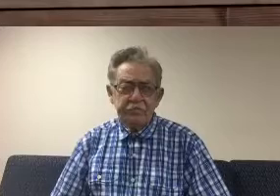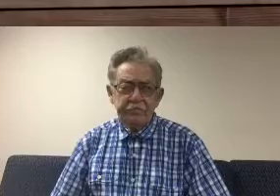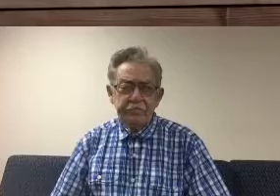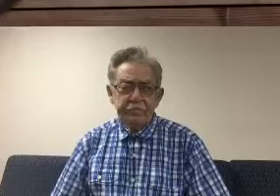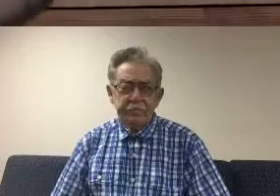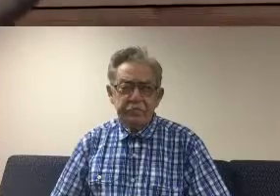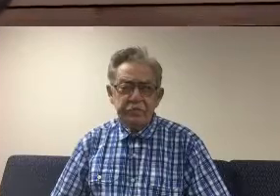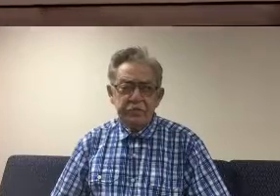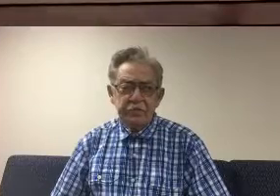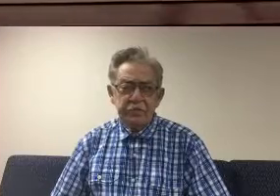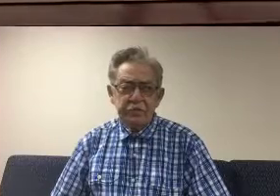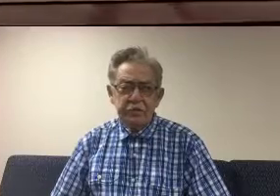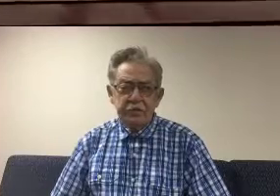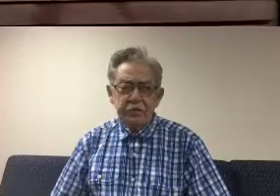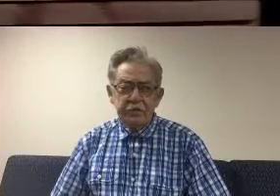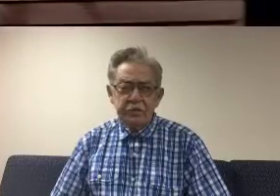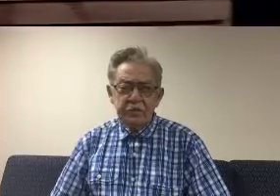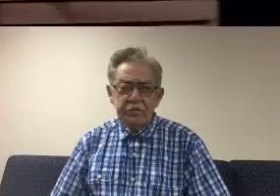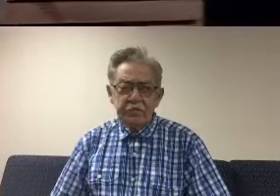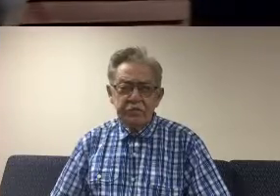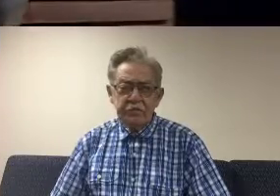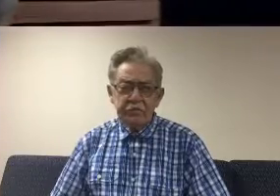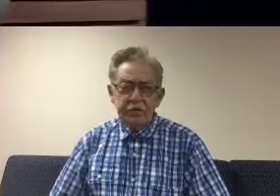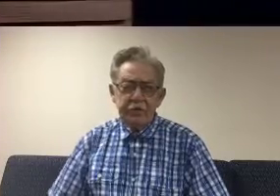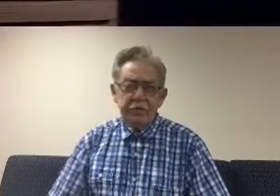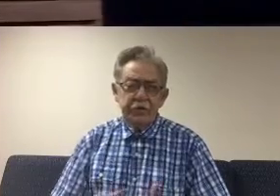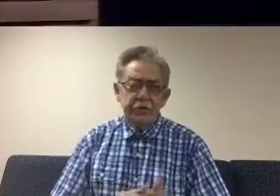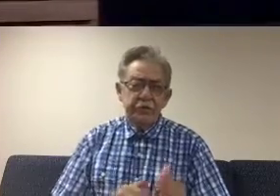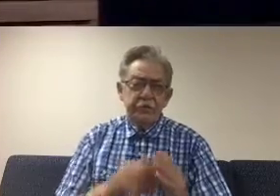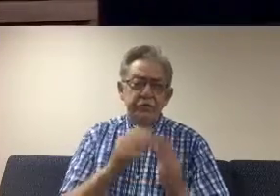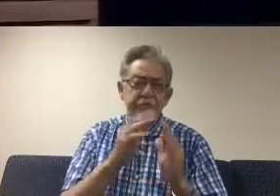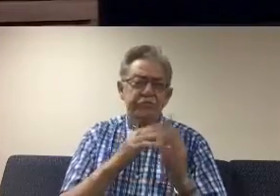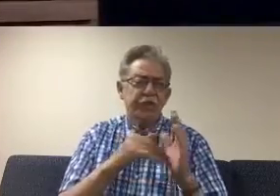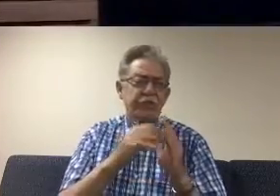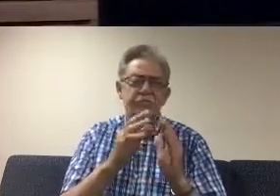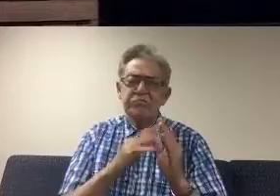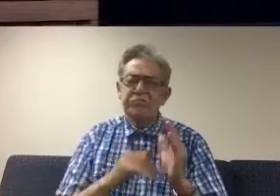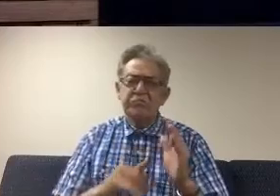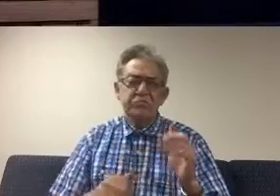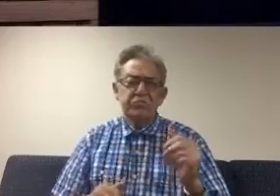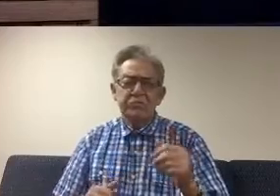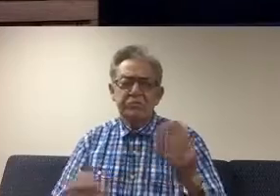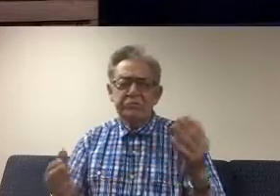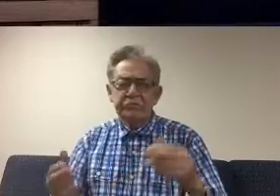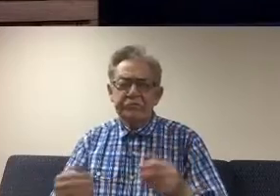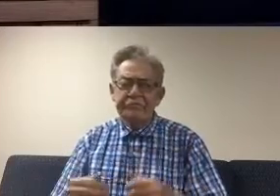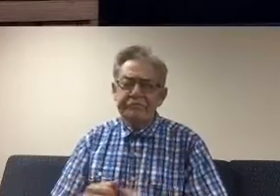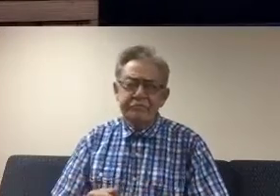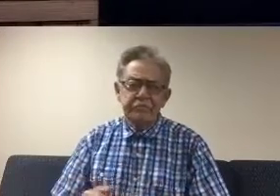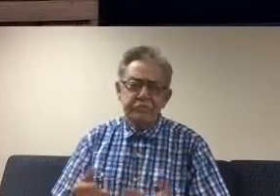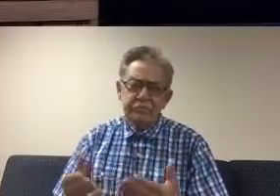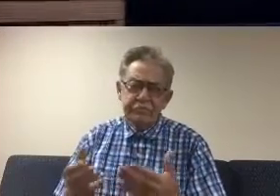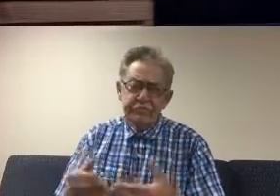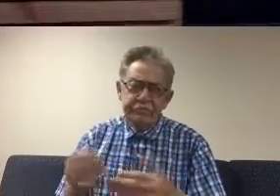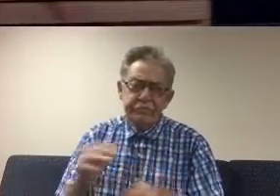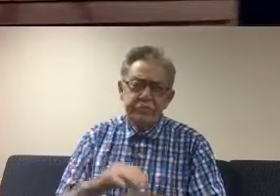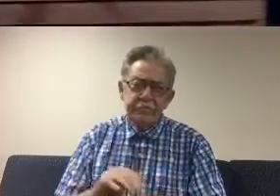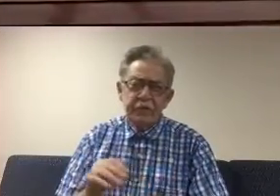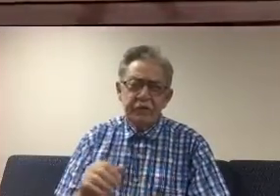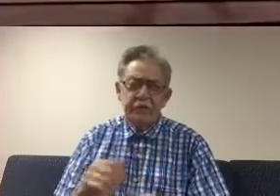Some of this will get us some not hashtags, but we'll get little notifications on our